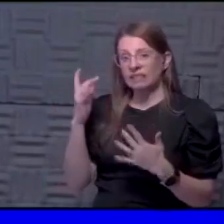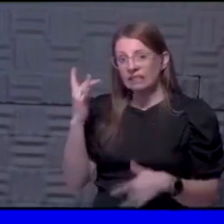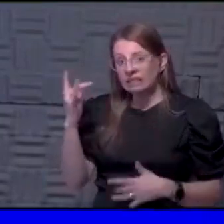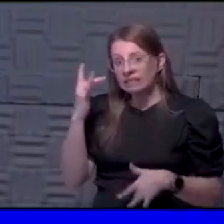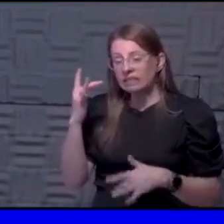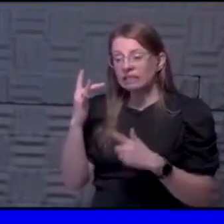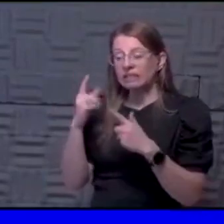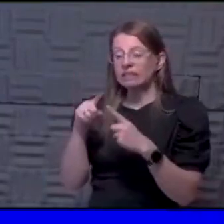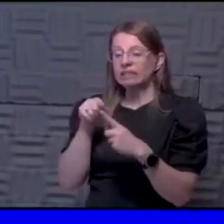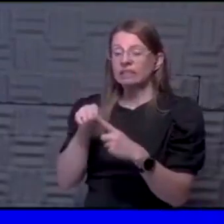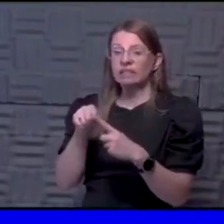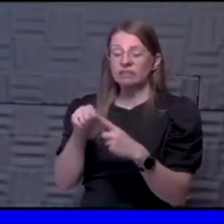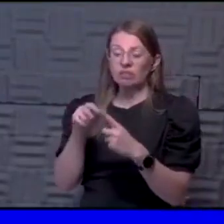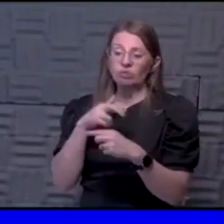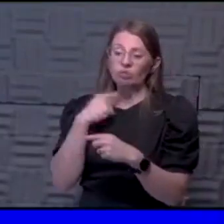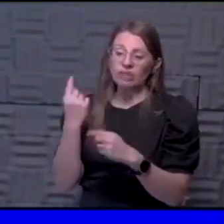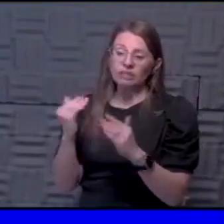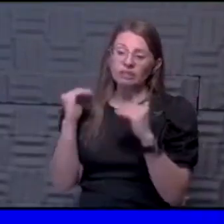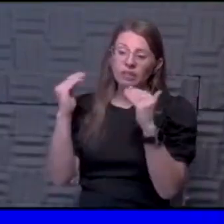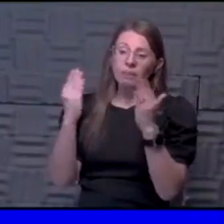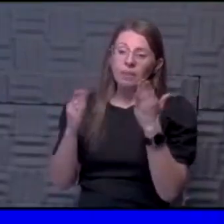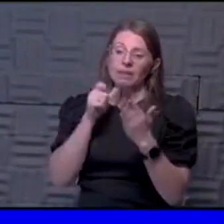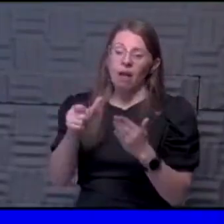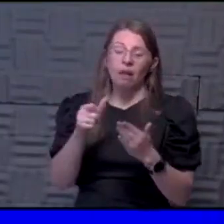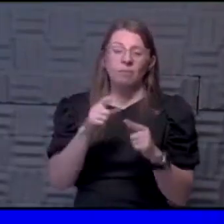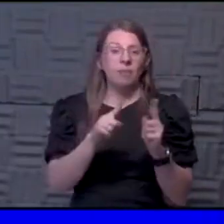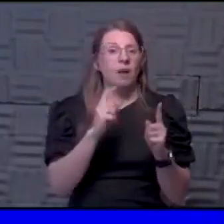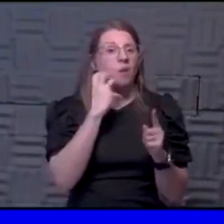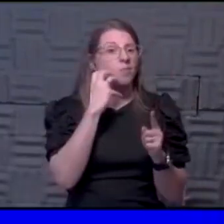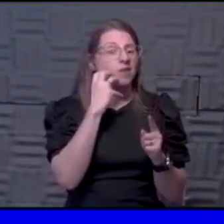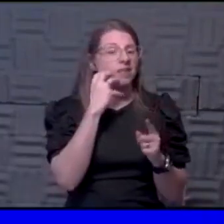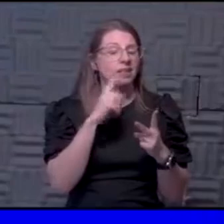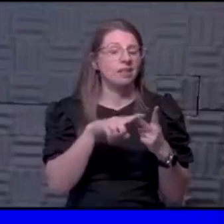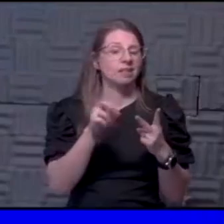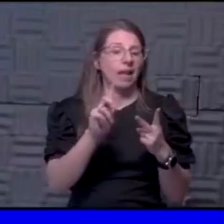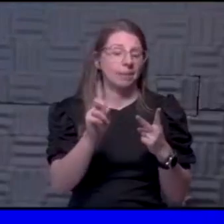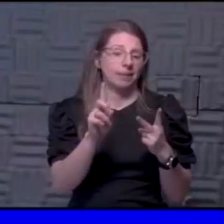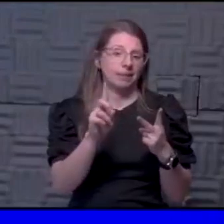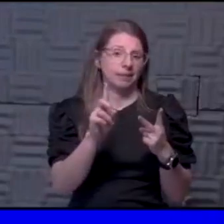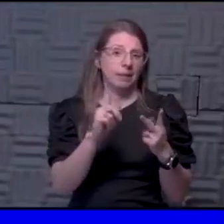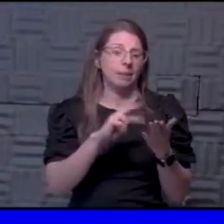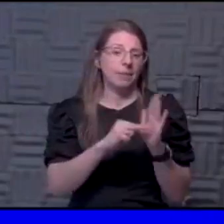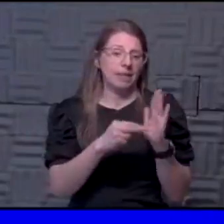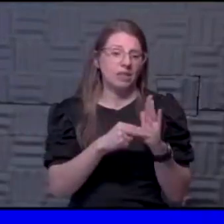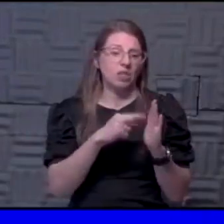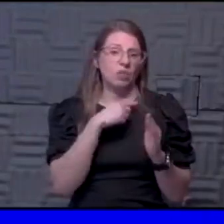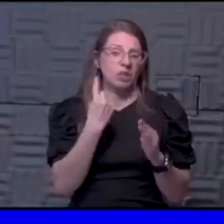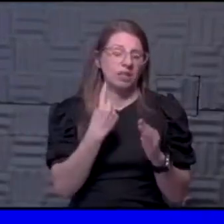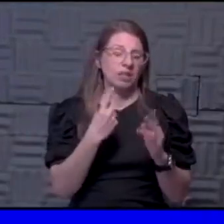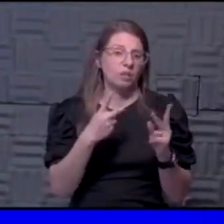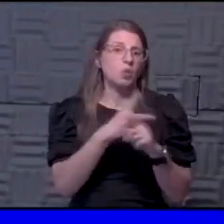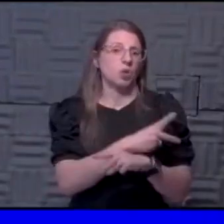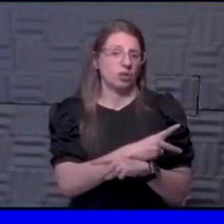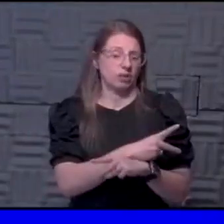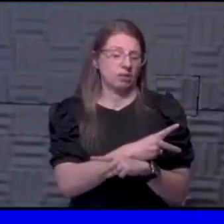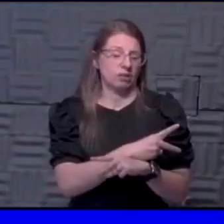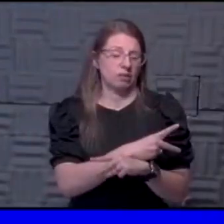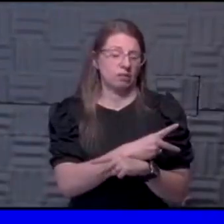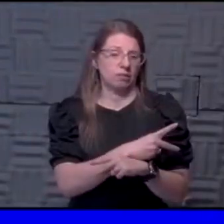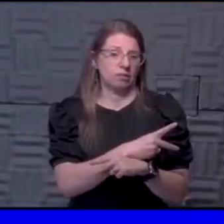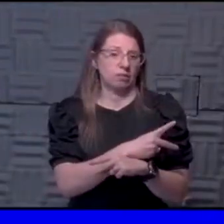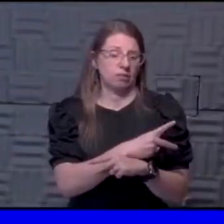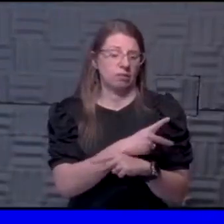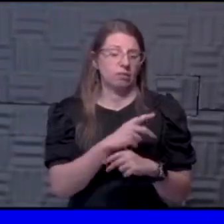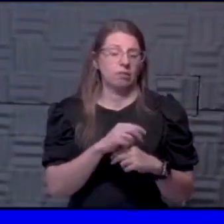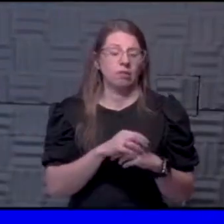and diabetes has shown time and time again to put you at further risk of those adverse outcomes. Even when you